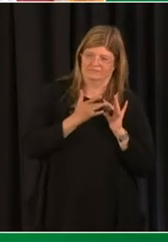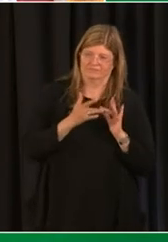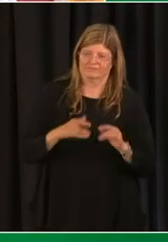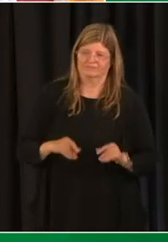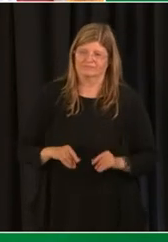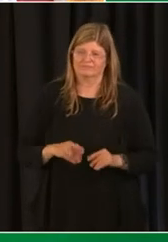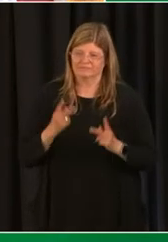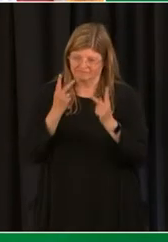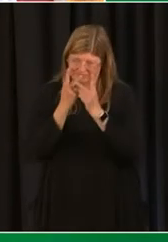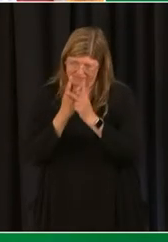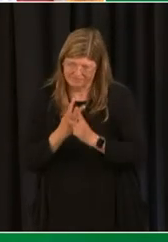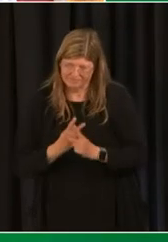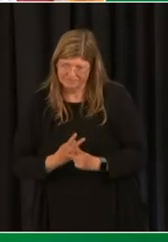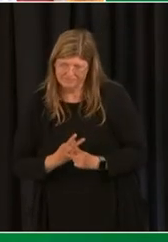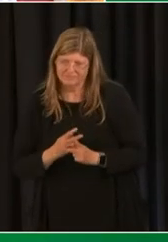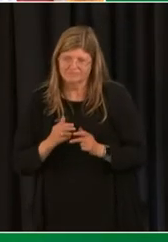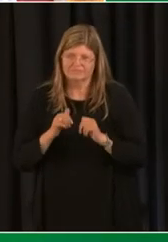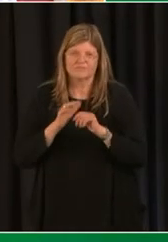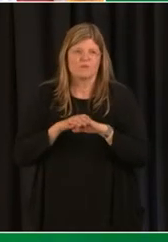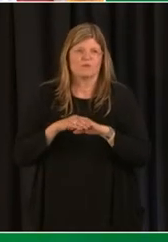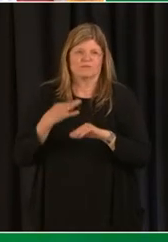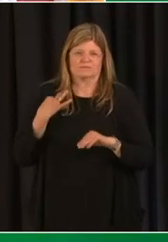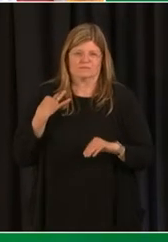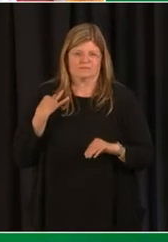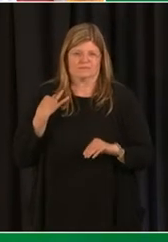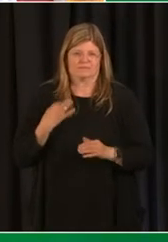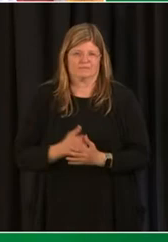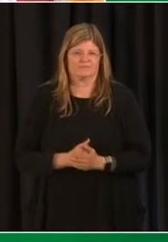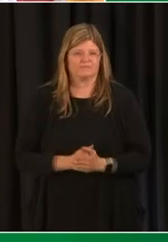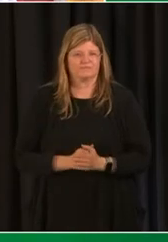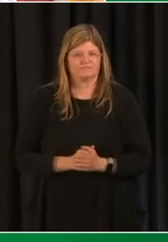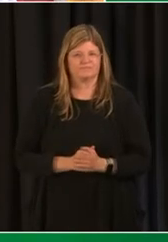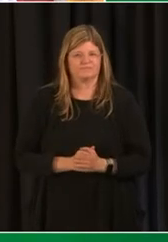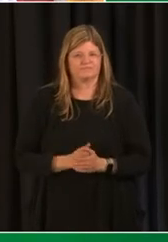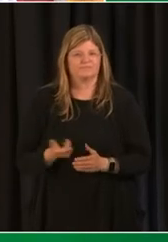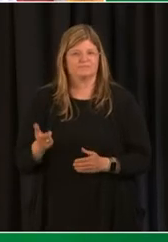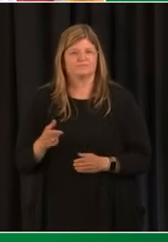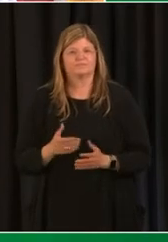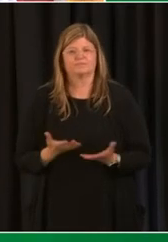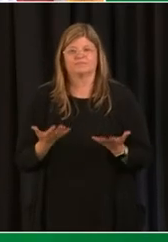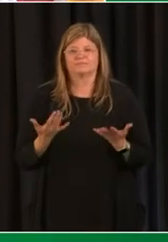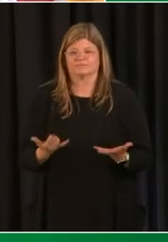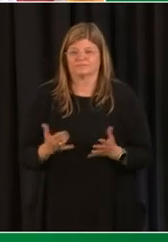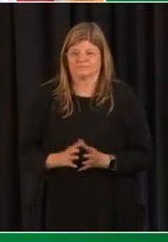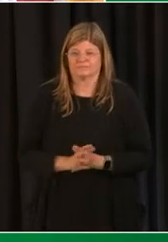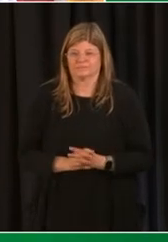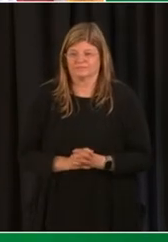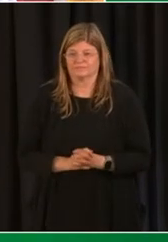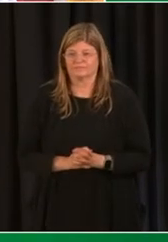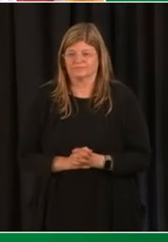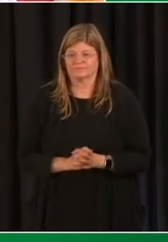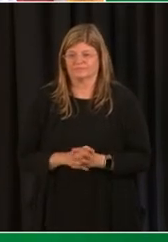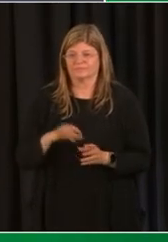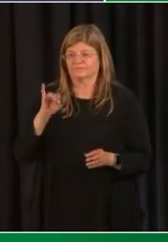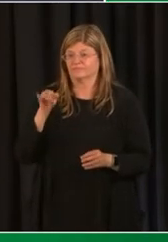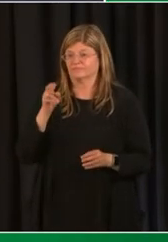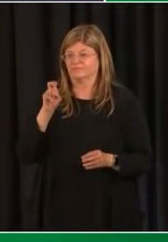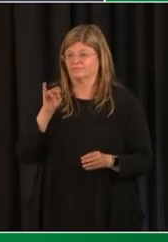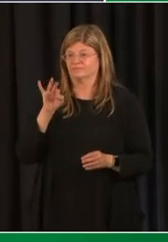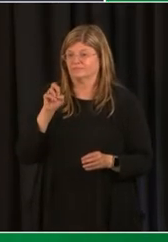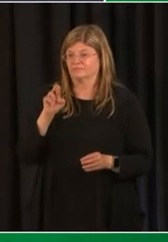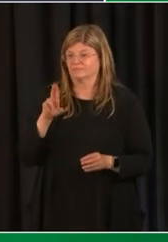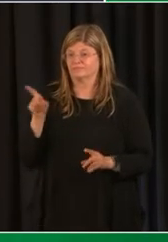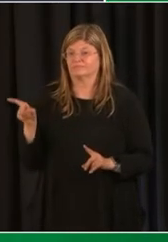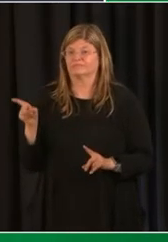you to navigate through any questions that you have on an application. Great. And I want to ask Jennifer too, first off, Jennifer, before you